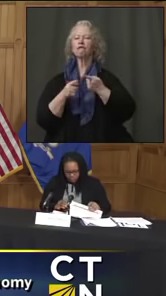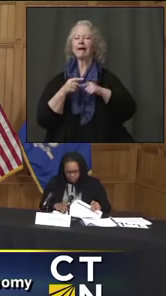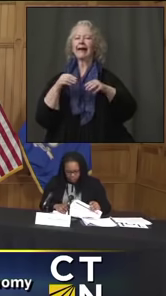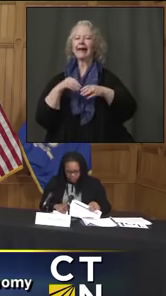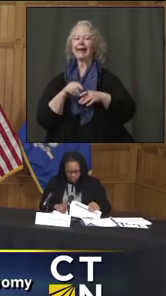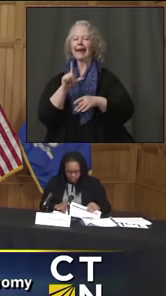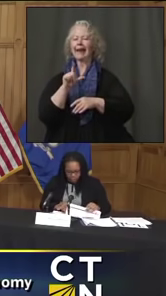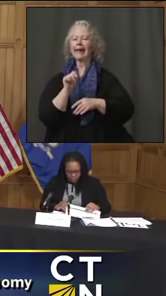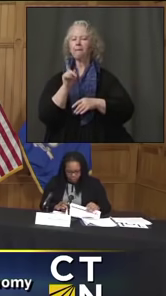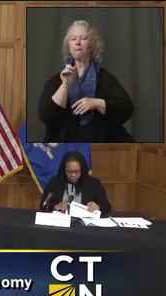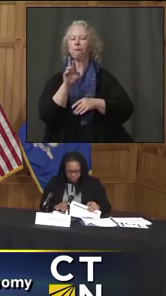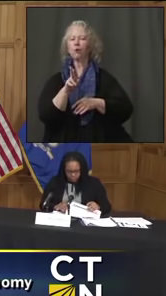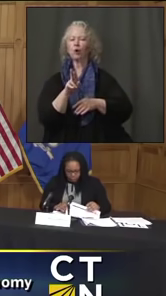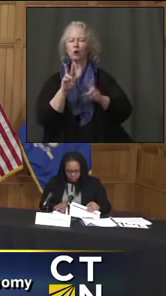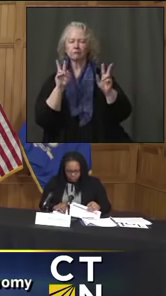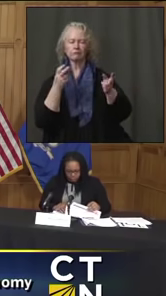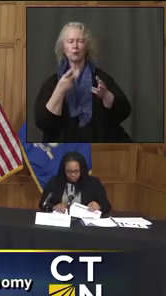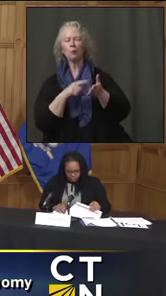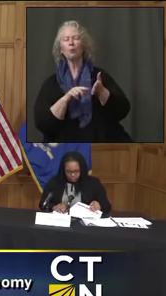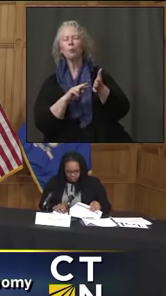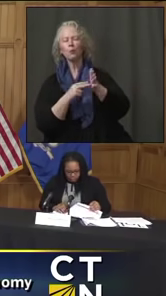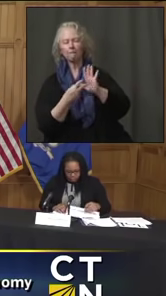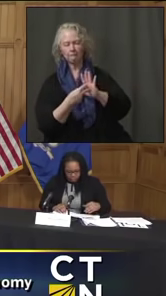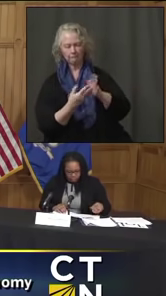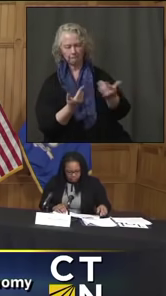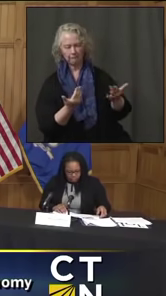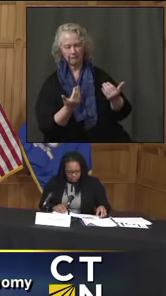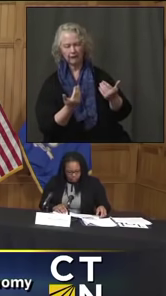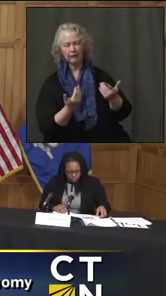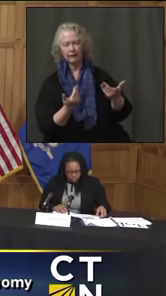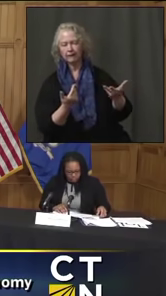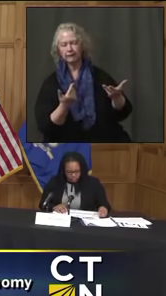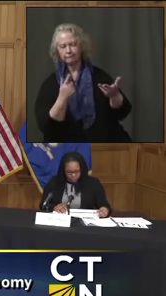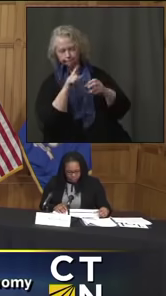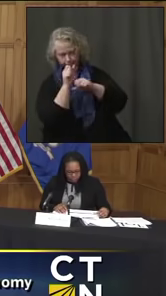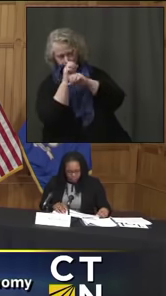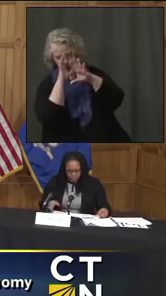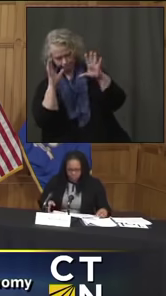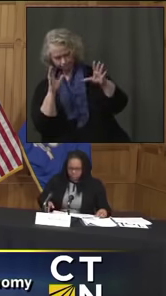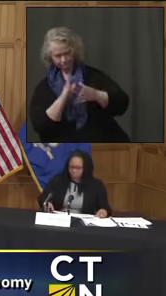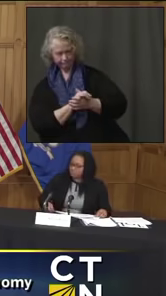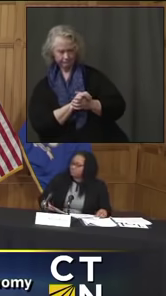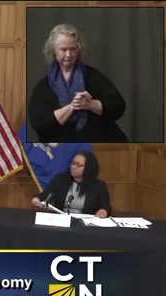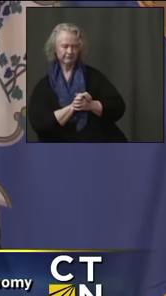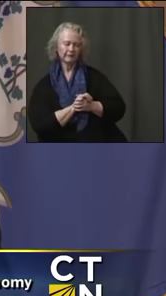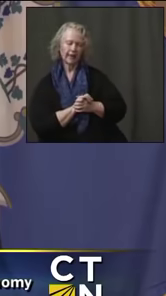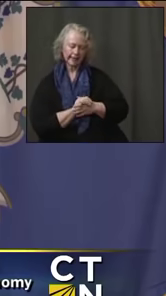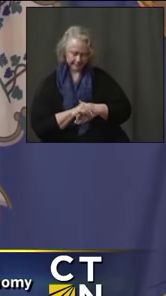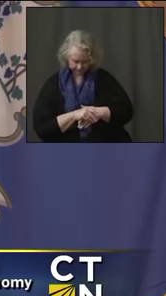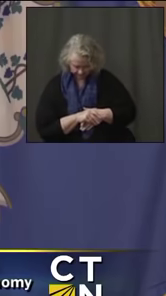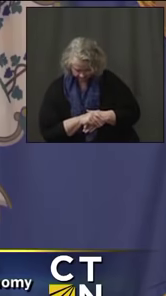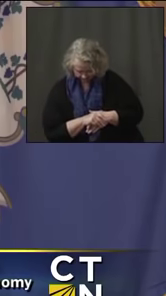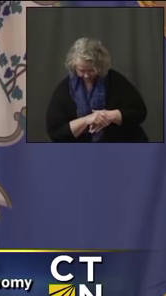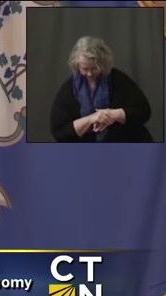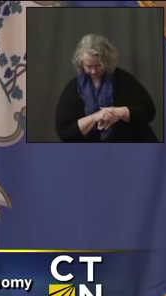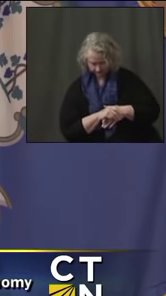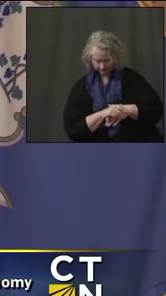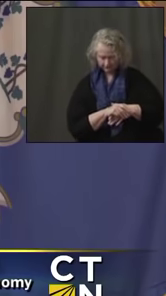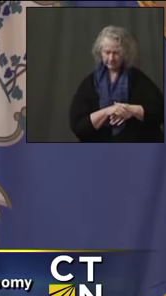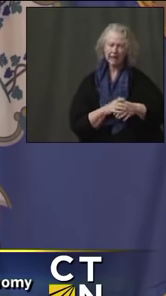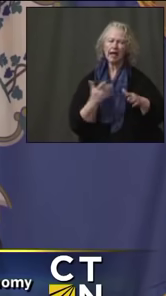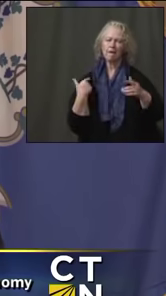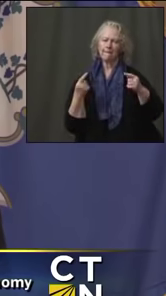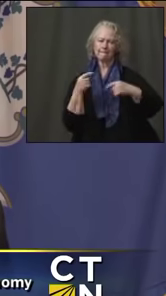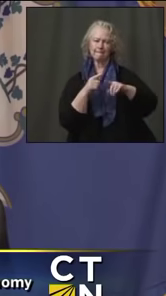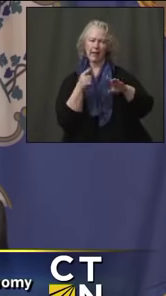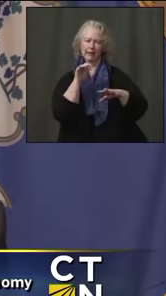you'll be asking them to do or what you envision those conversations looking like? Yeah, I mean, first of all, to Melissa's